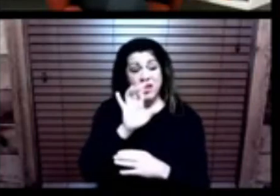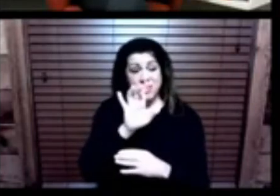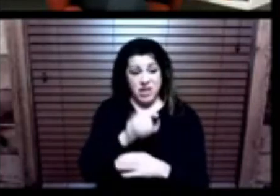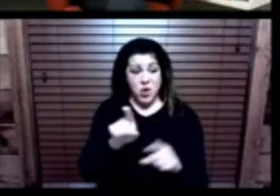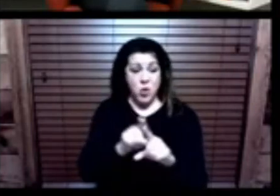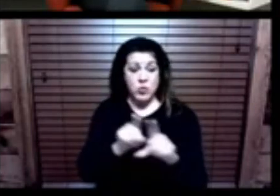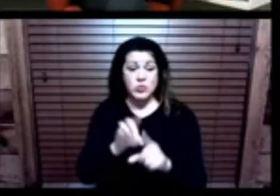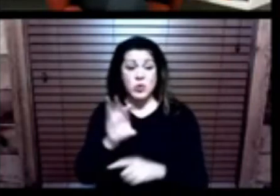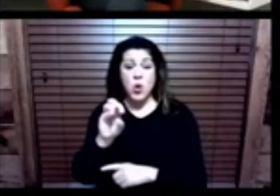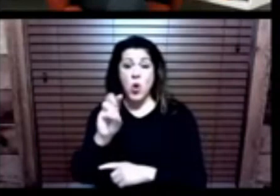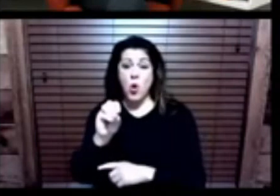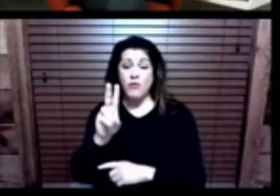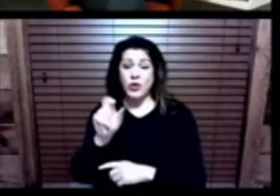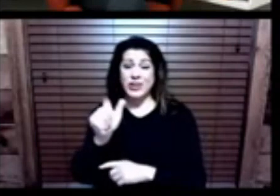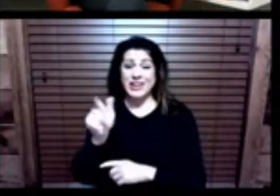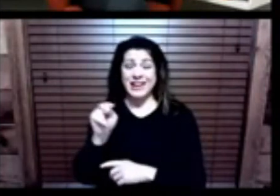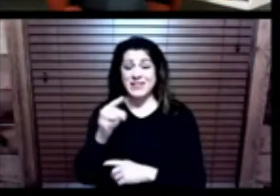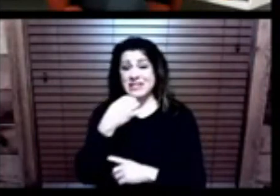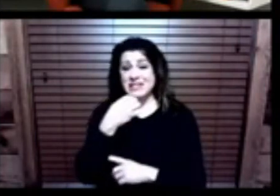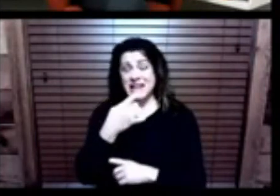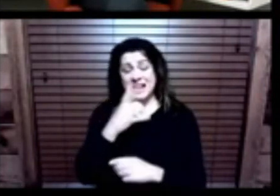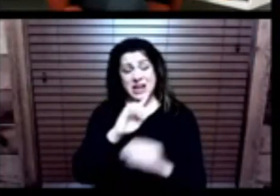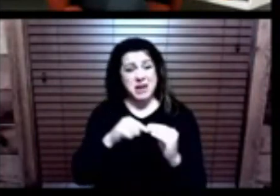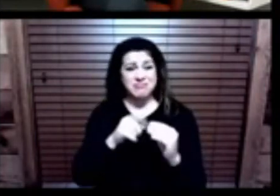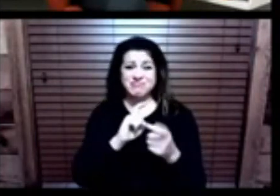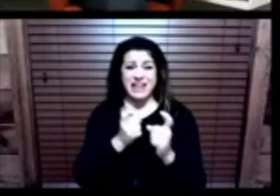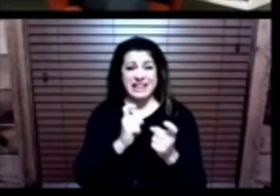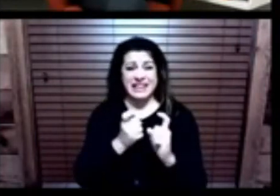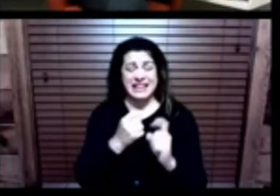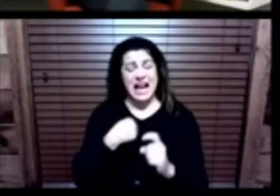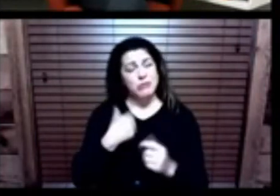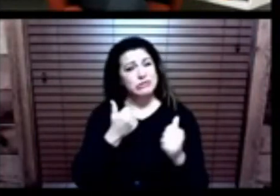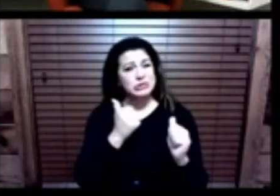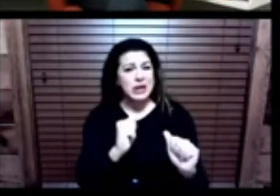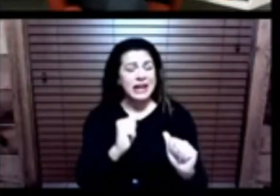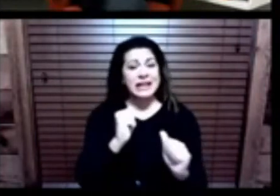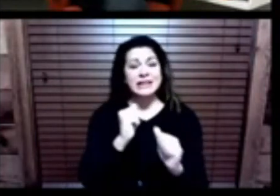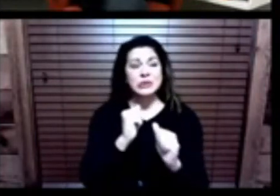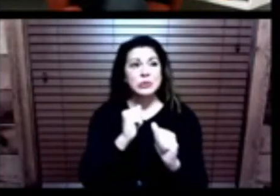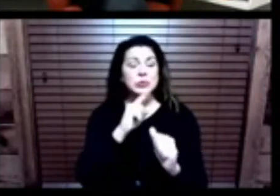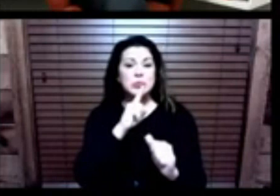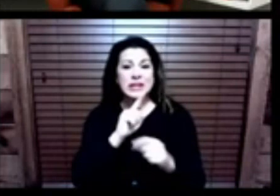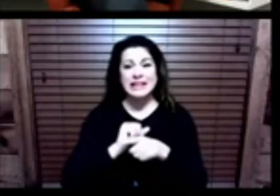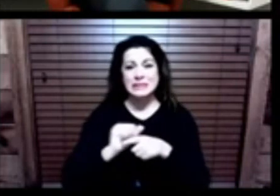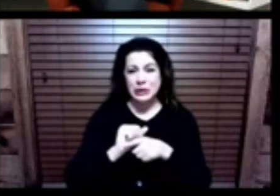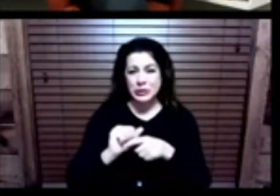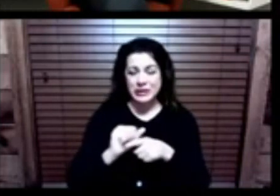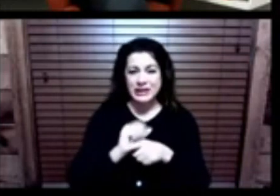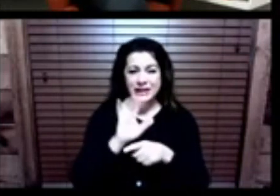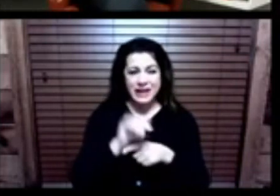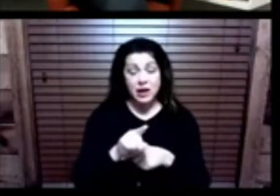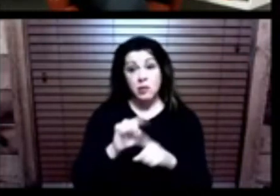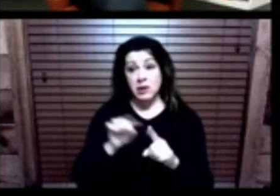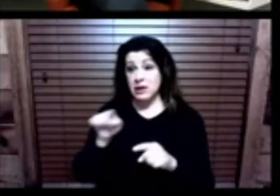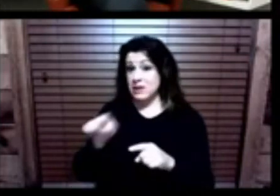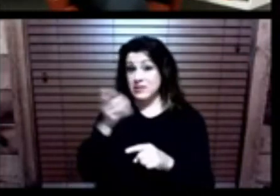about editing. And I was trying to experiment on editing, but at the same time, he wasn't around, so I